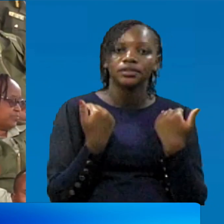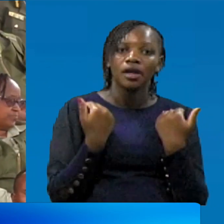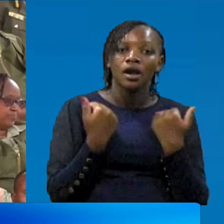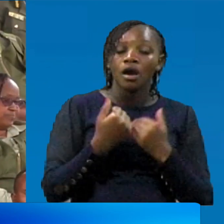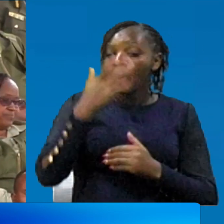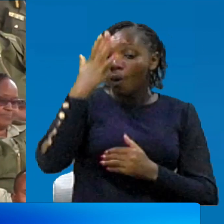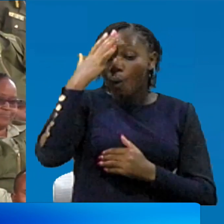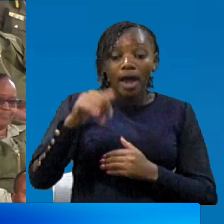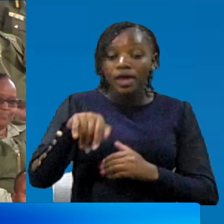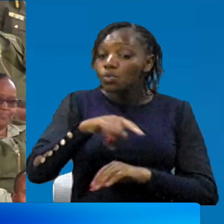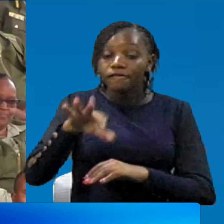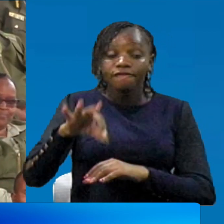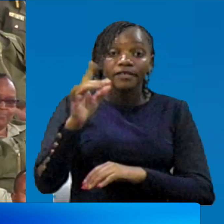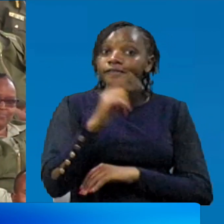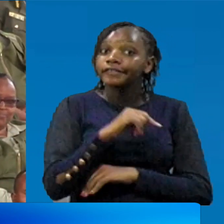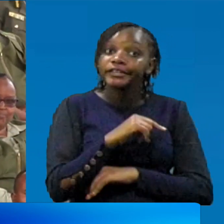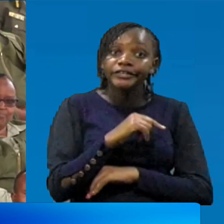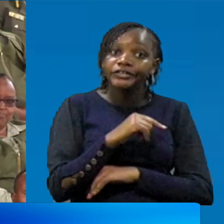Wamepatikana tayari